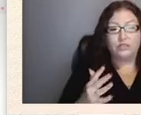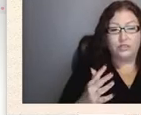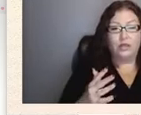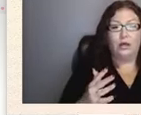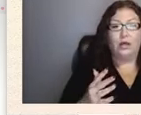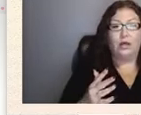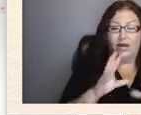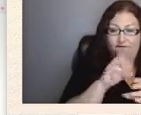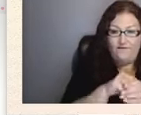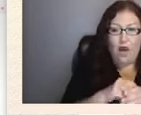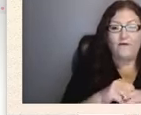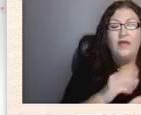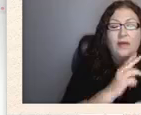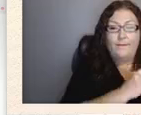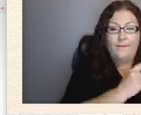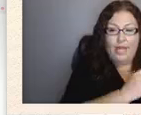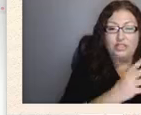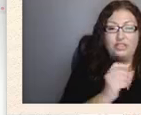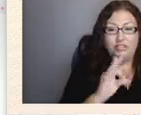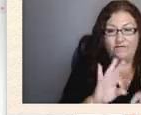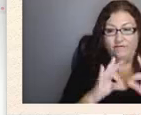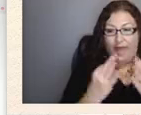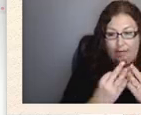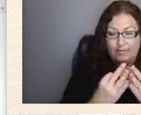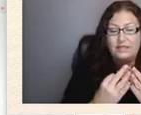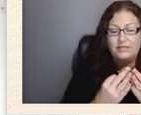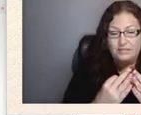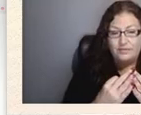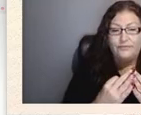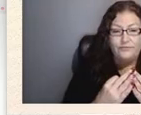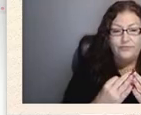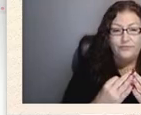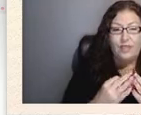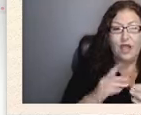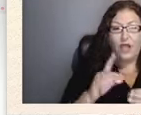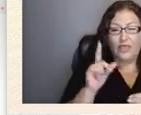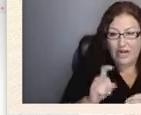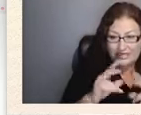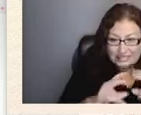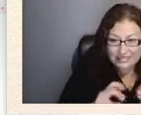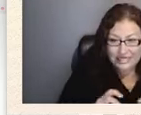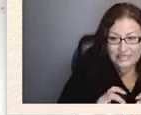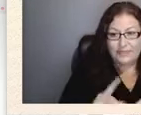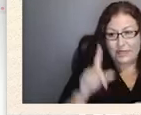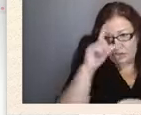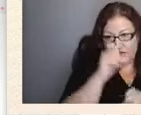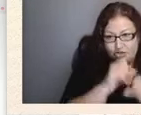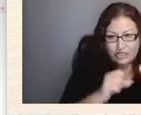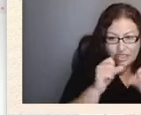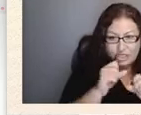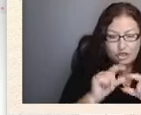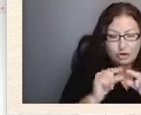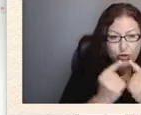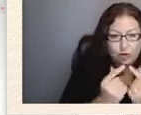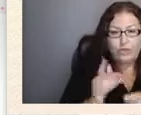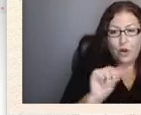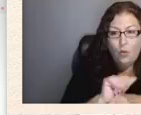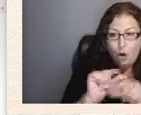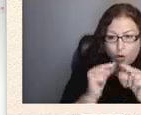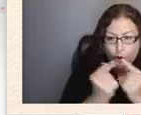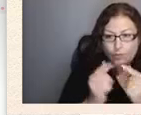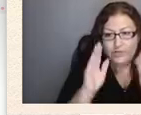involving patients and families on their needs assessment, their strategic vision groups, their work groups, their focus